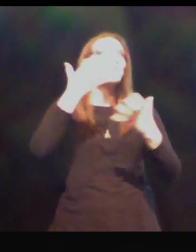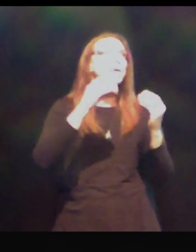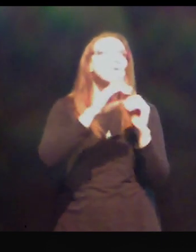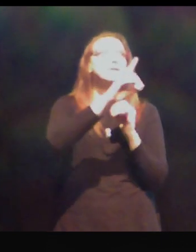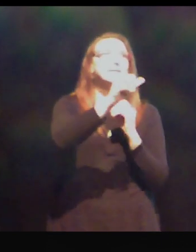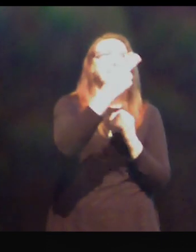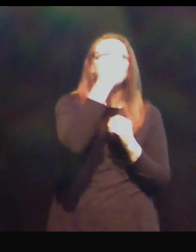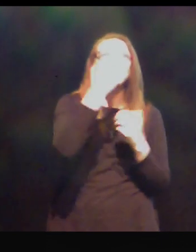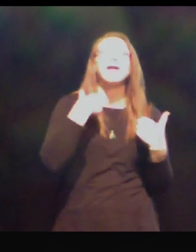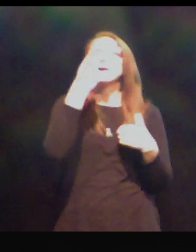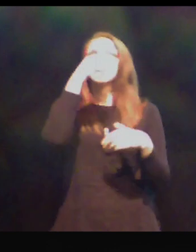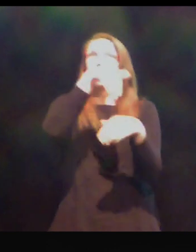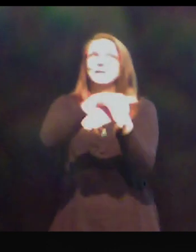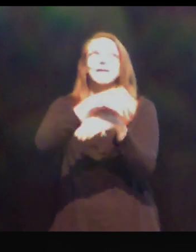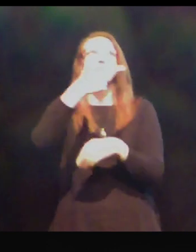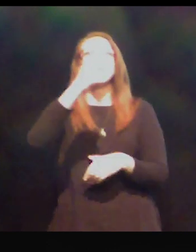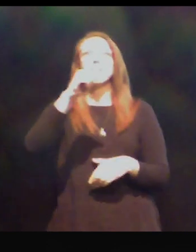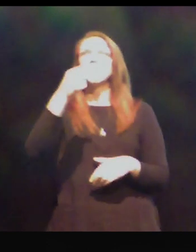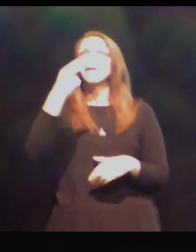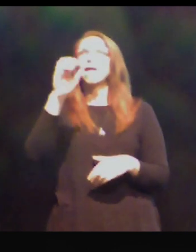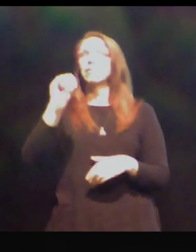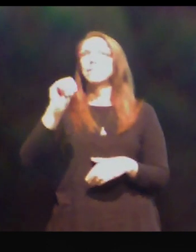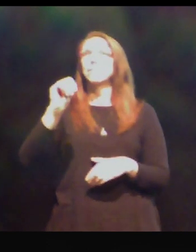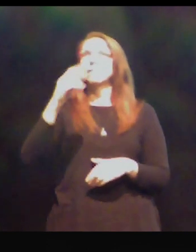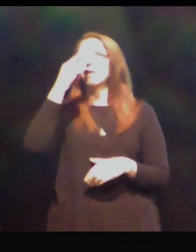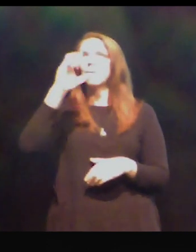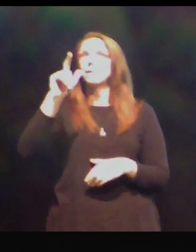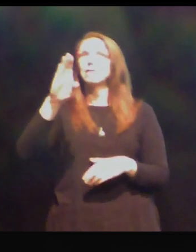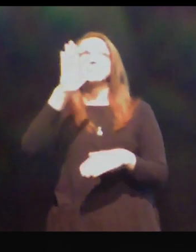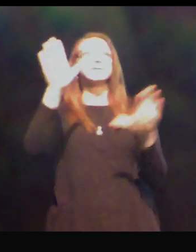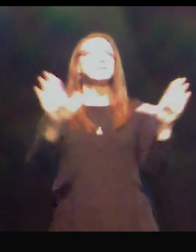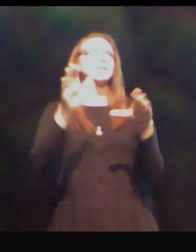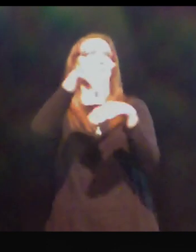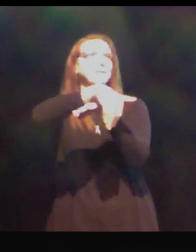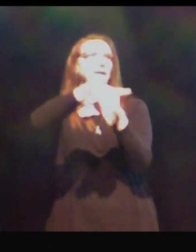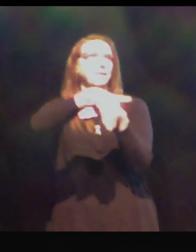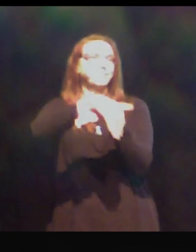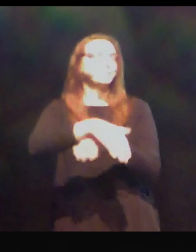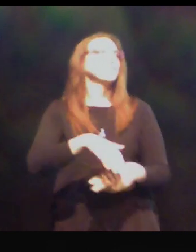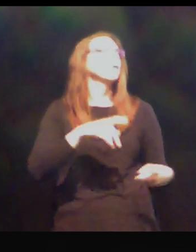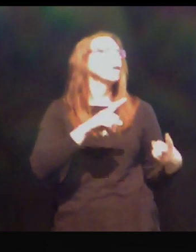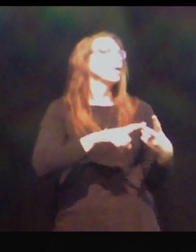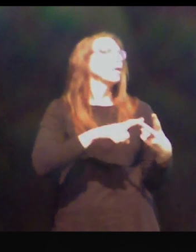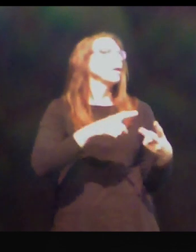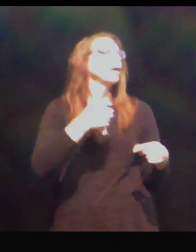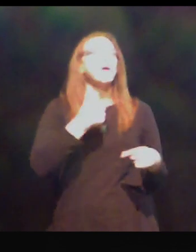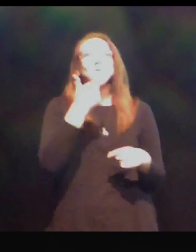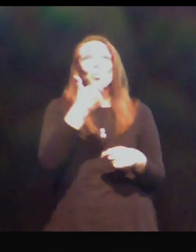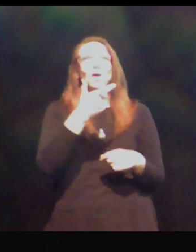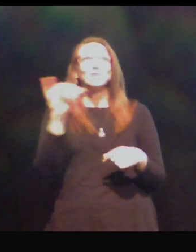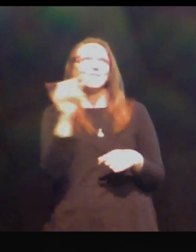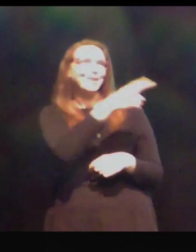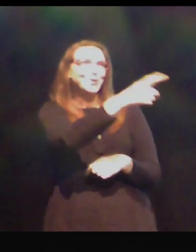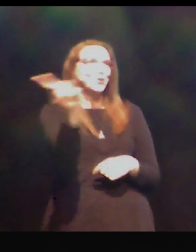comedy, we have our comedy night at the Gotham Comedy Club on Sunday night, so please join for that. I was here, I was watching, as you all